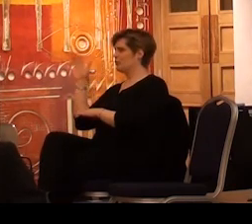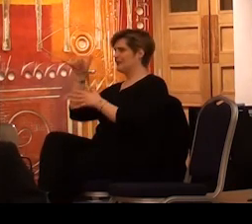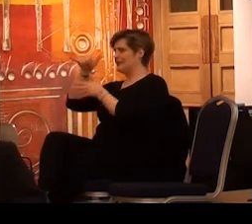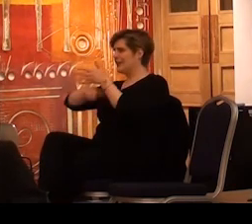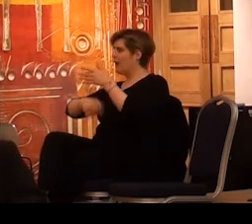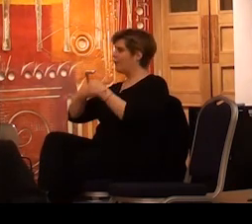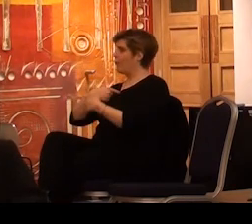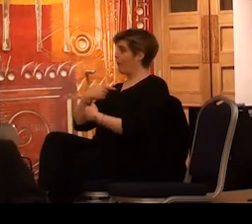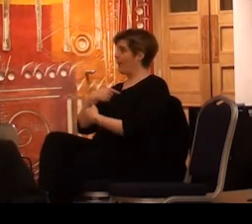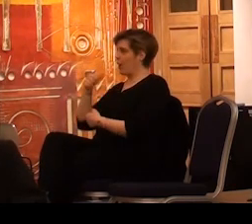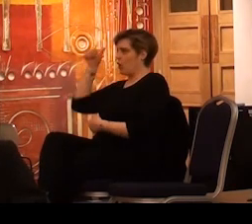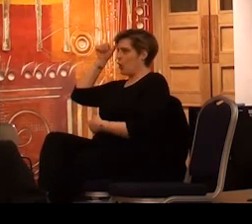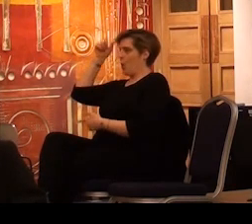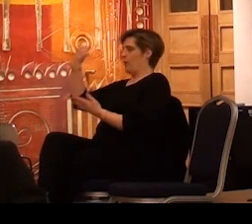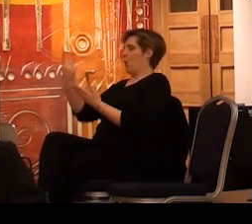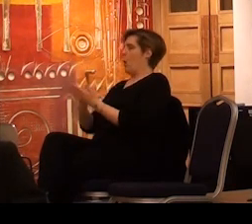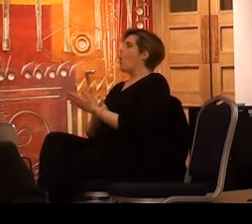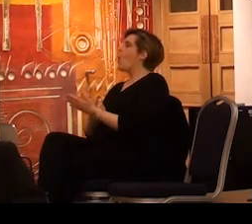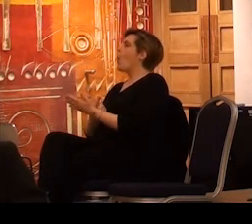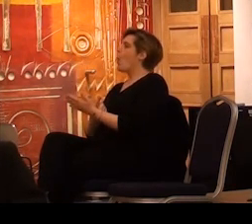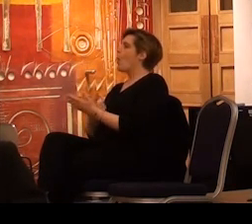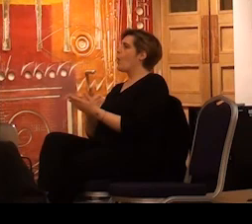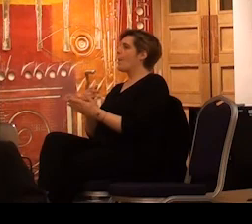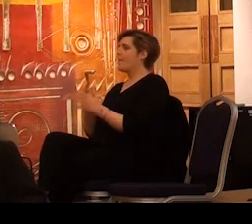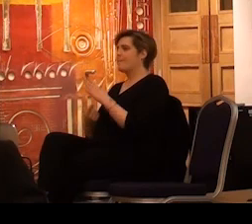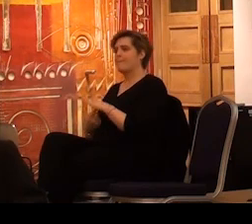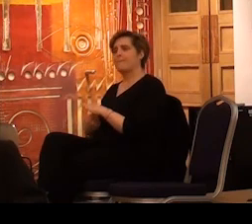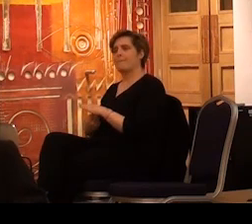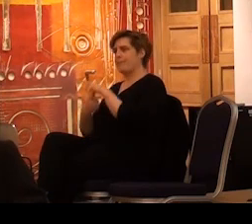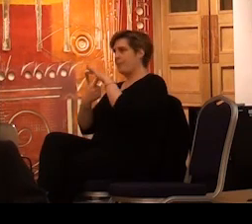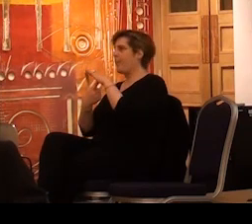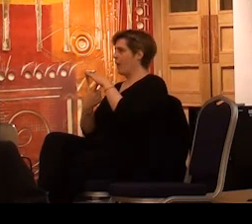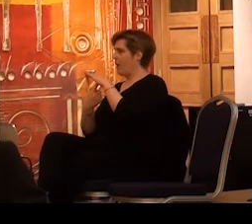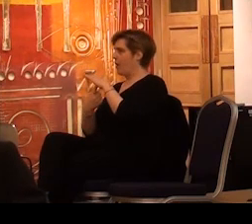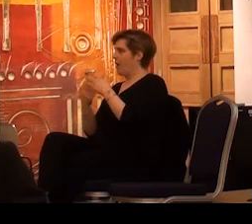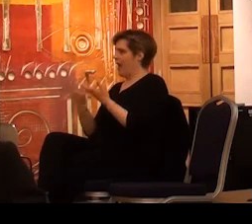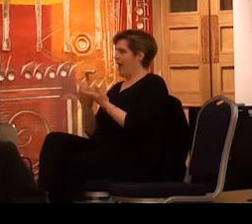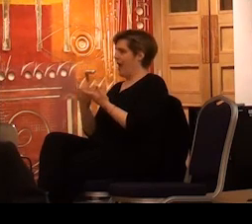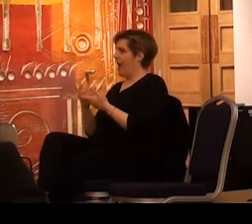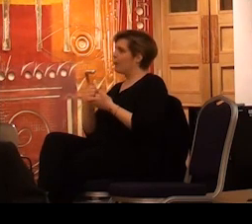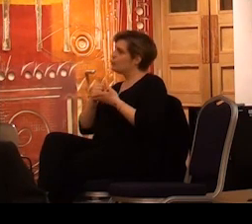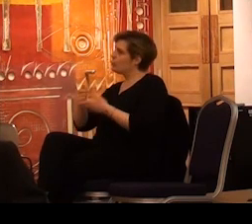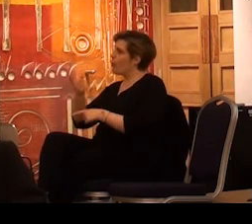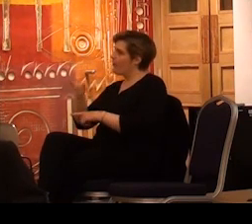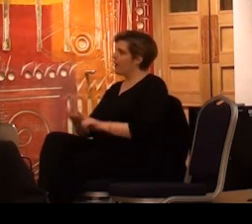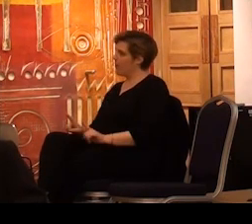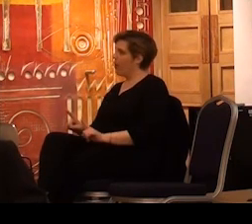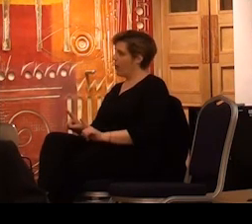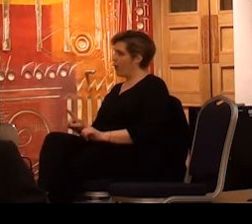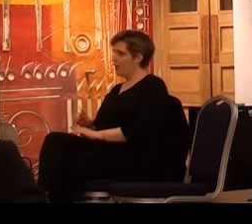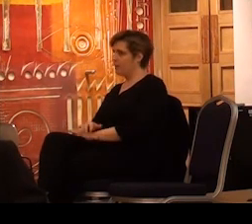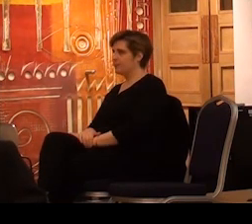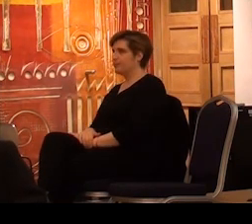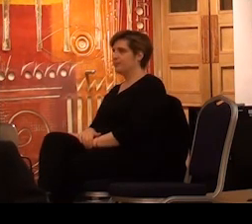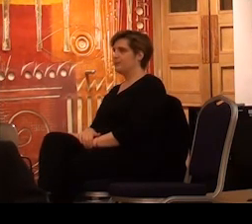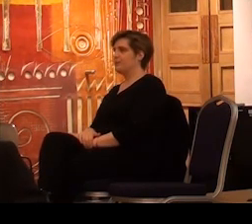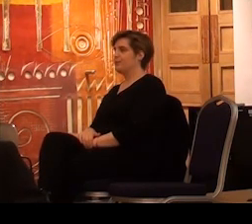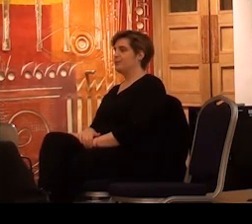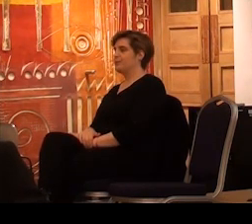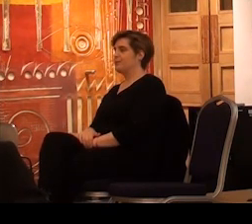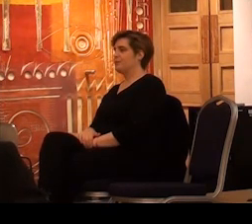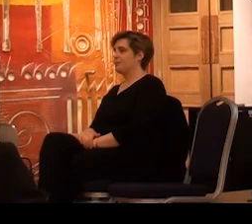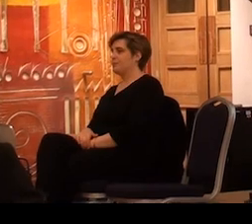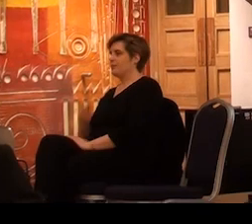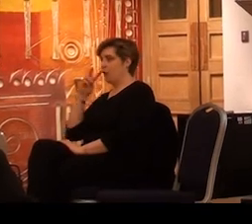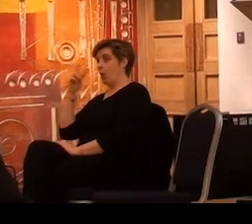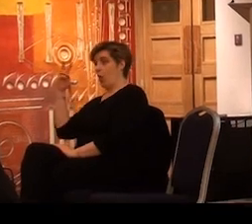role in supporting people. Yeah? And I would urge anybody that hasn't seen it to look at ITSE's website and their online legal